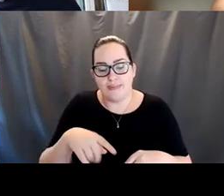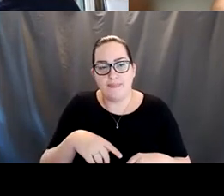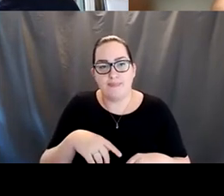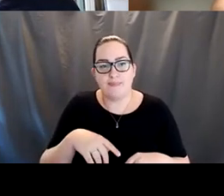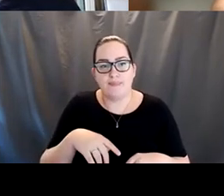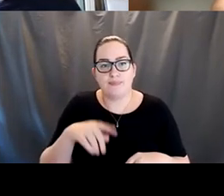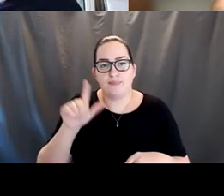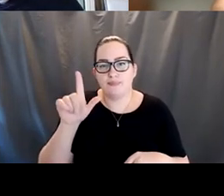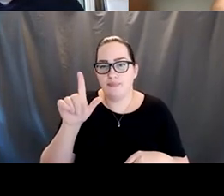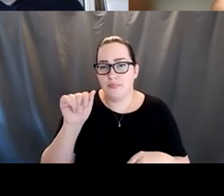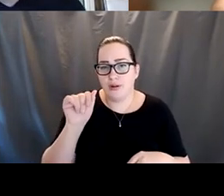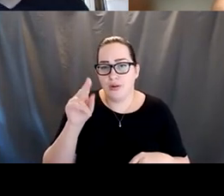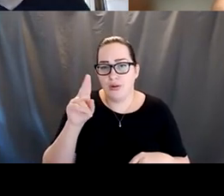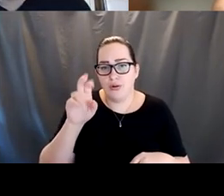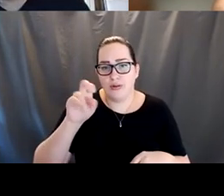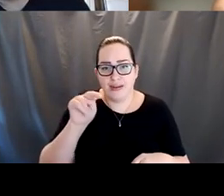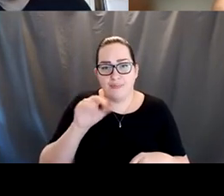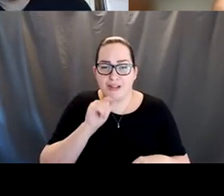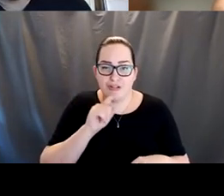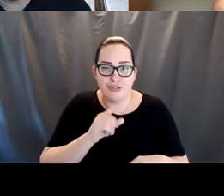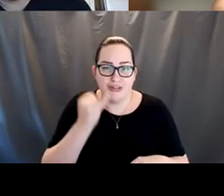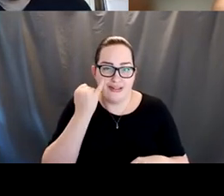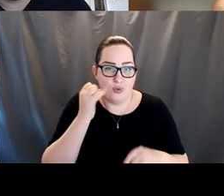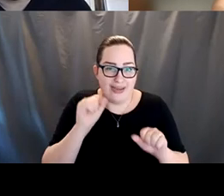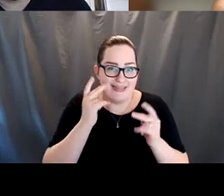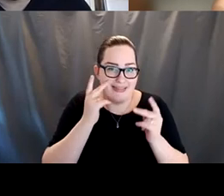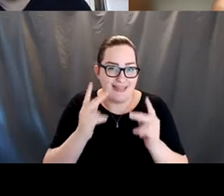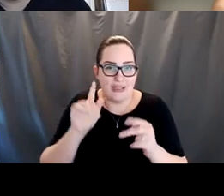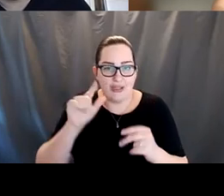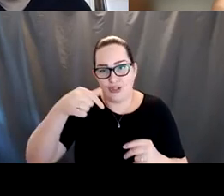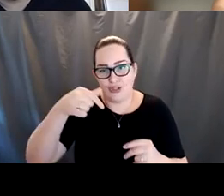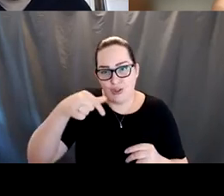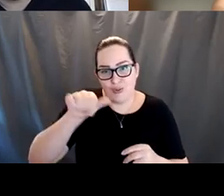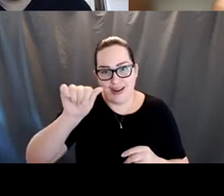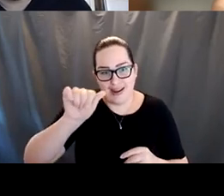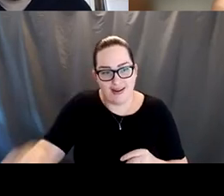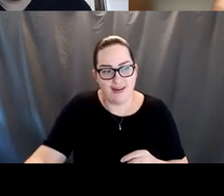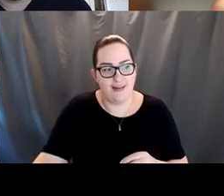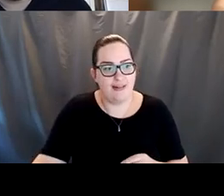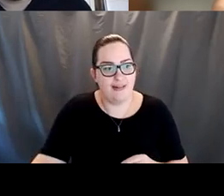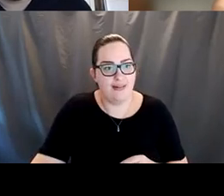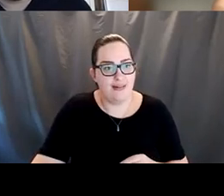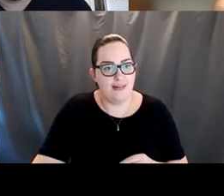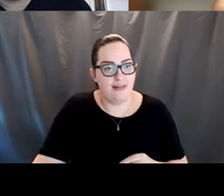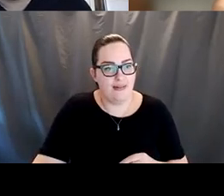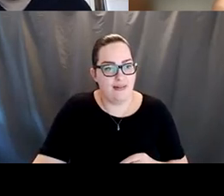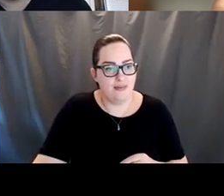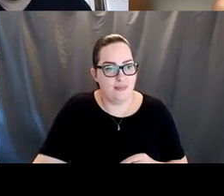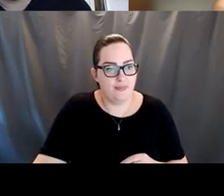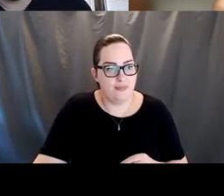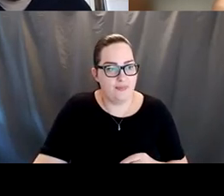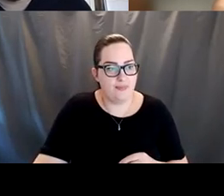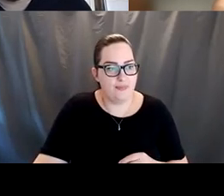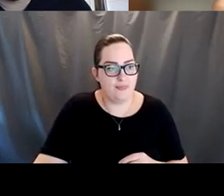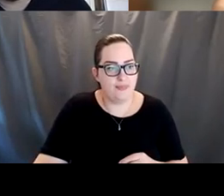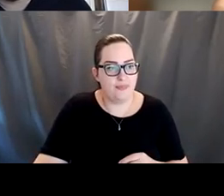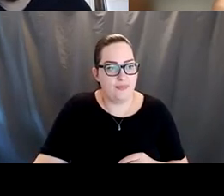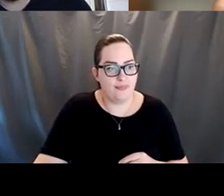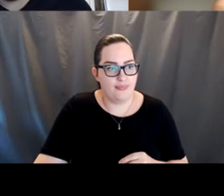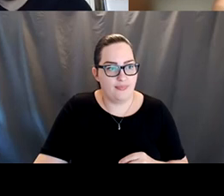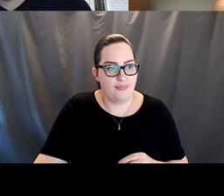on heavy medication like morphine. What would you do? Would you use the source's full name, part of the